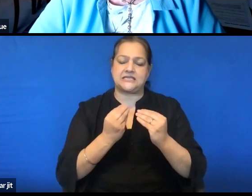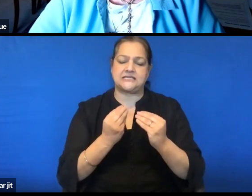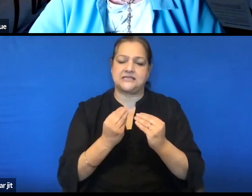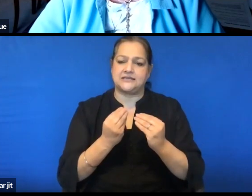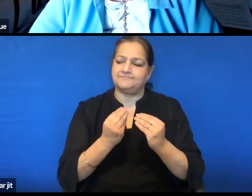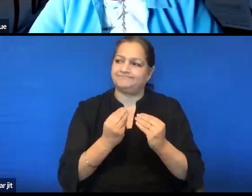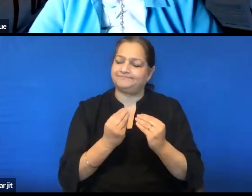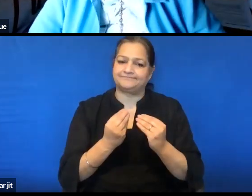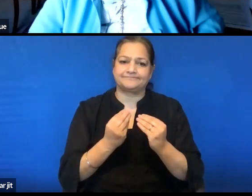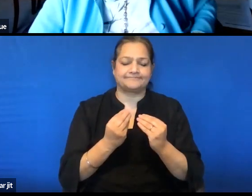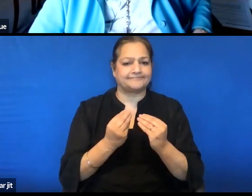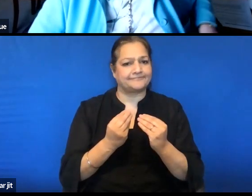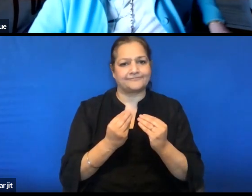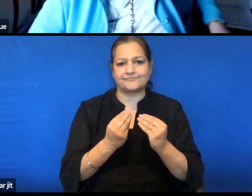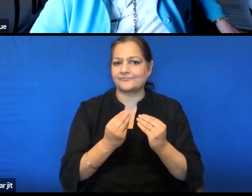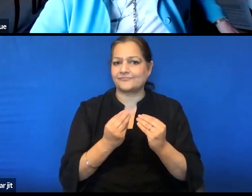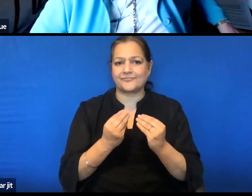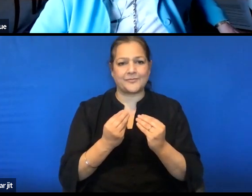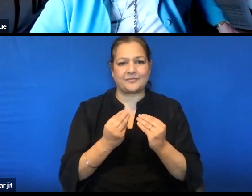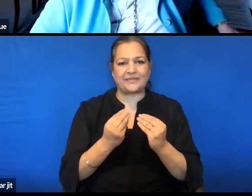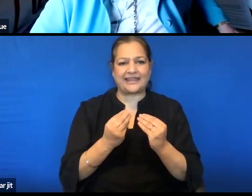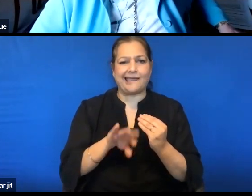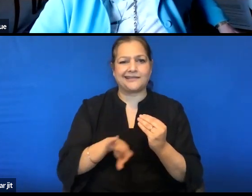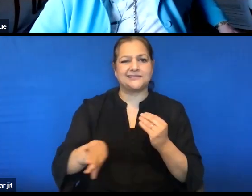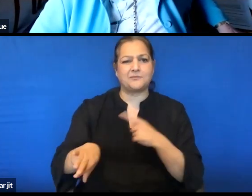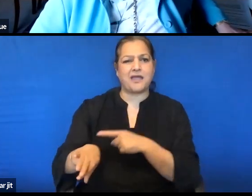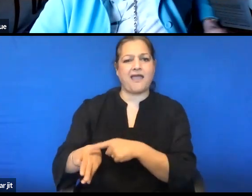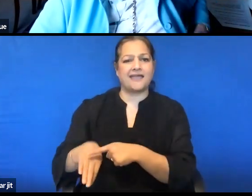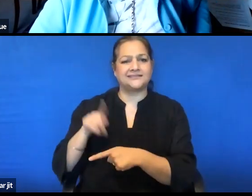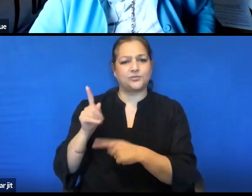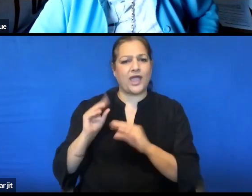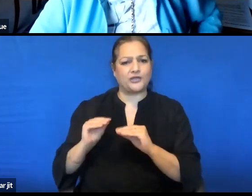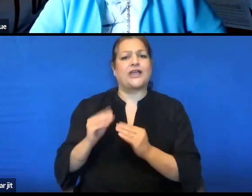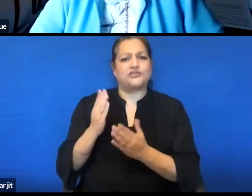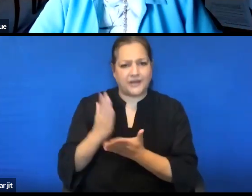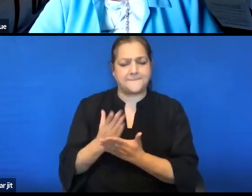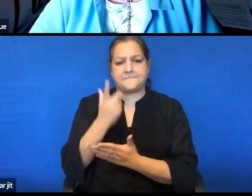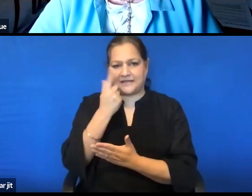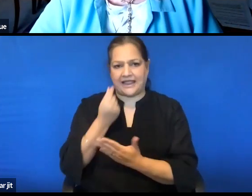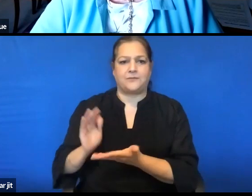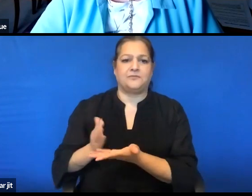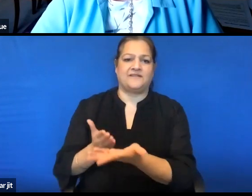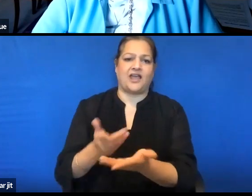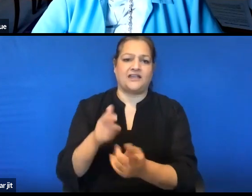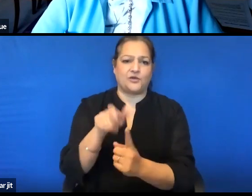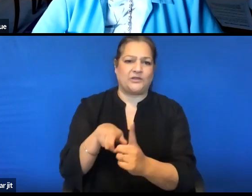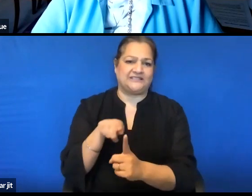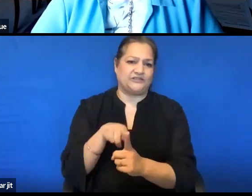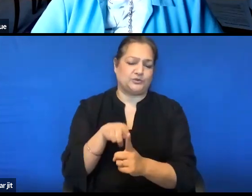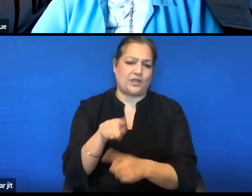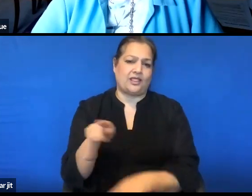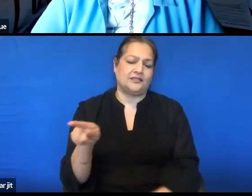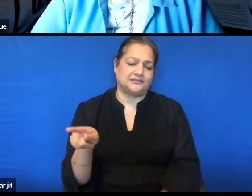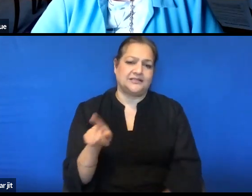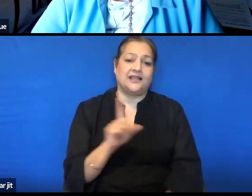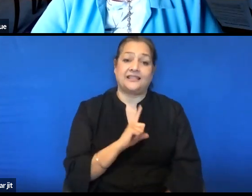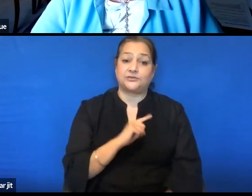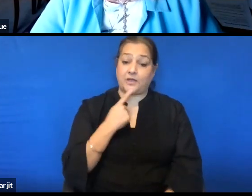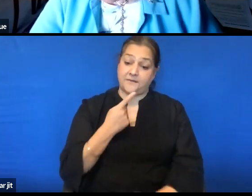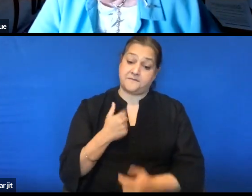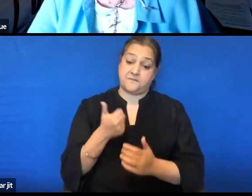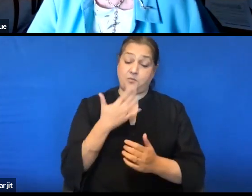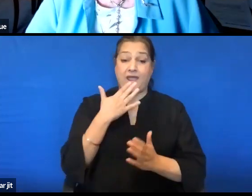is undermining what education can provide for the individual. And that's why I called in my opening remarks for, you know, a